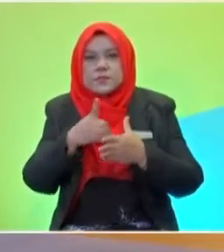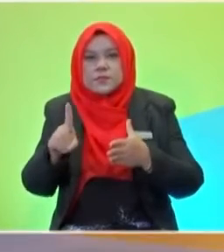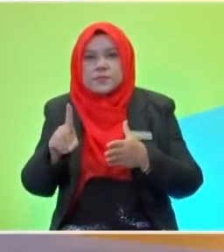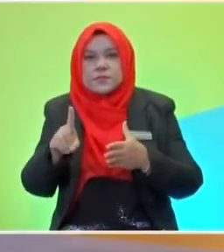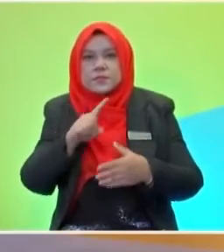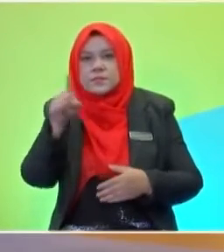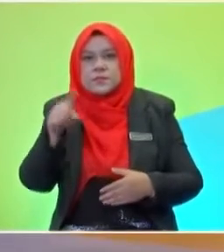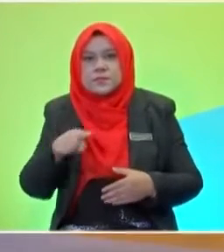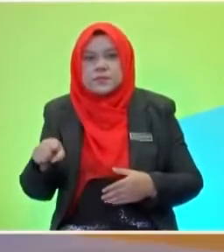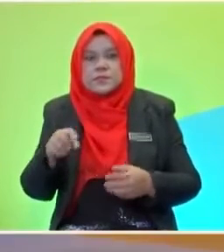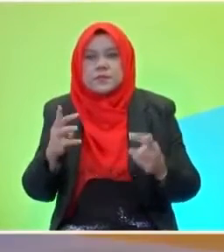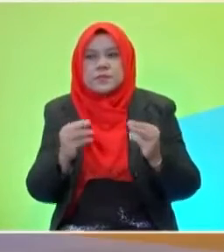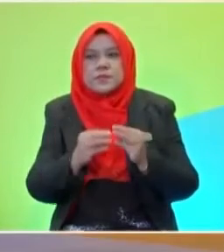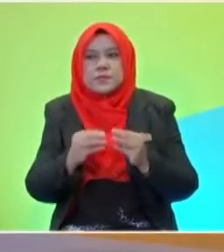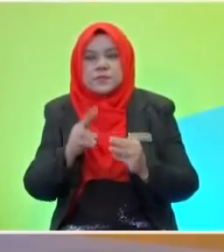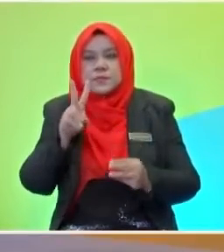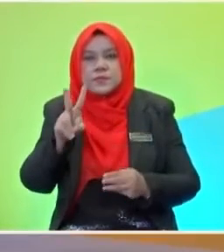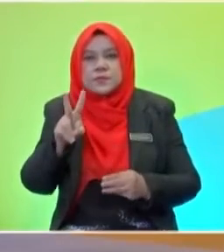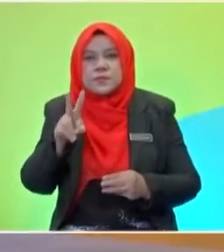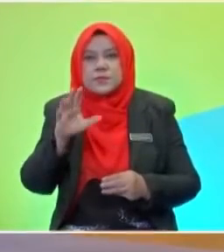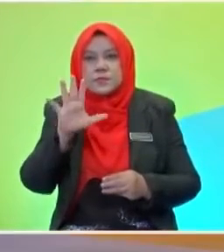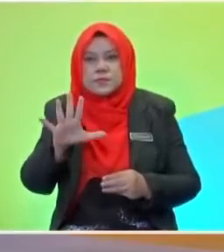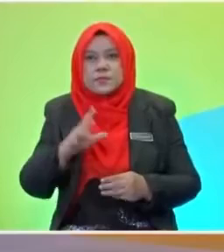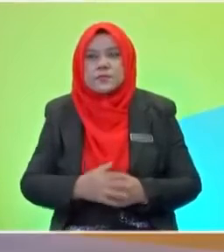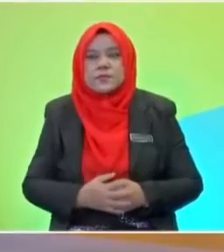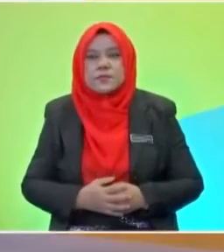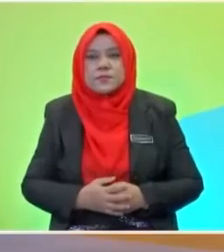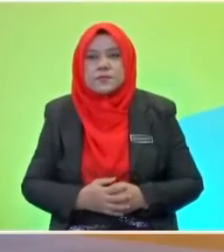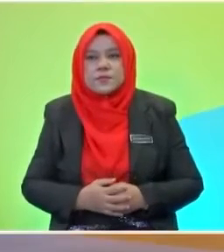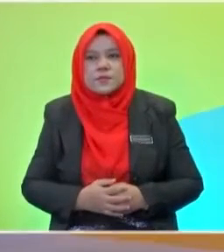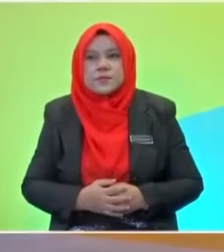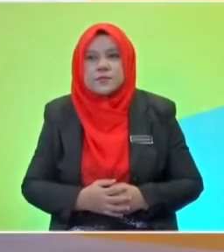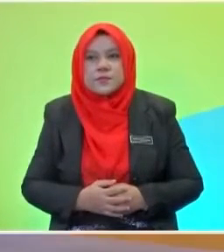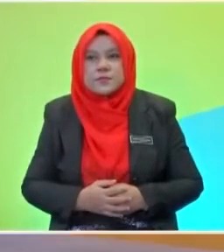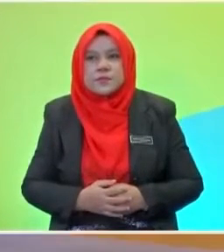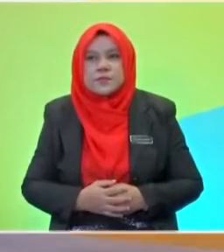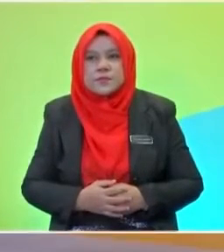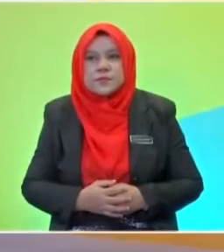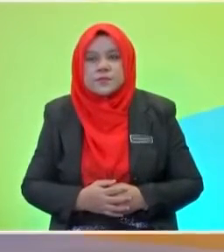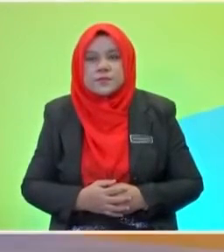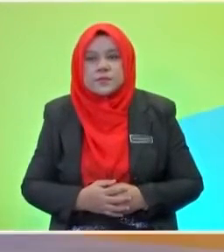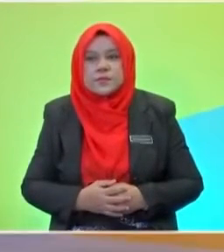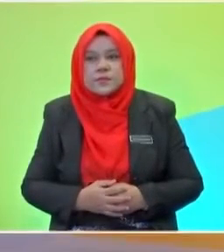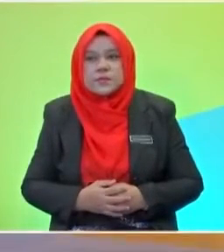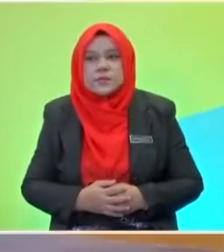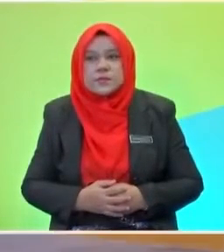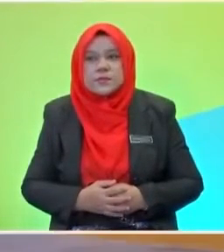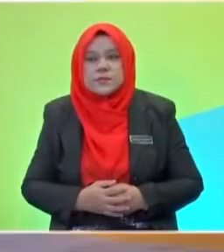Z equals to 205. Okay, got that, Alicia? Okay. Okay. And next